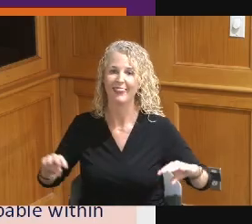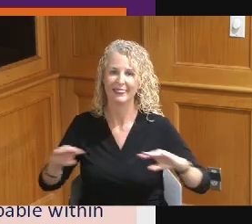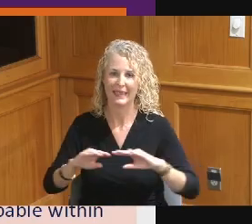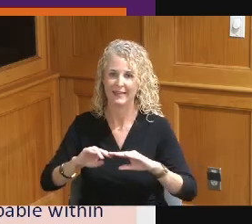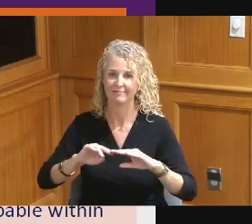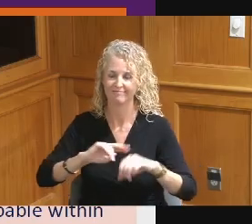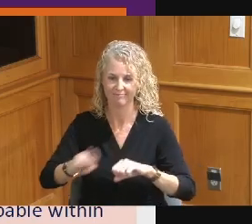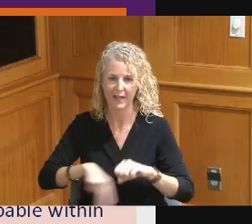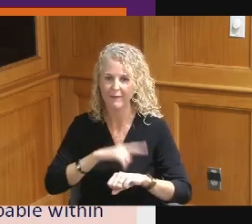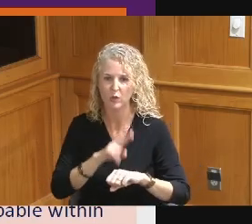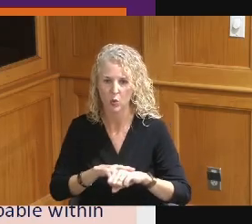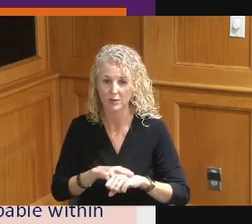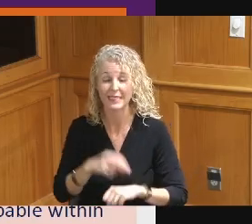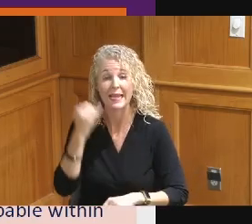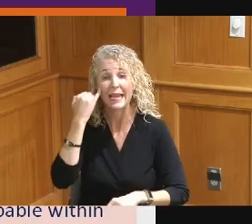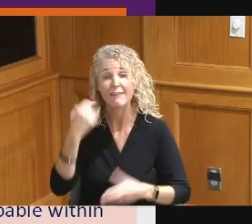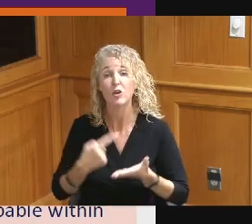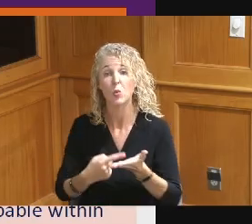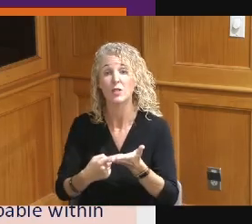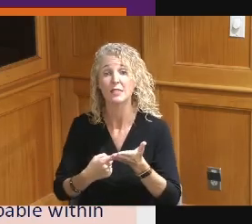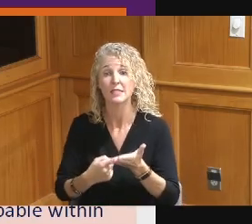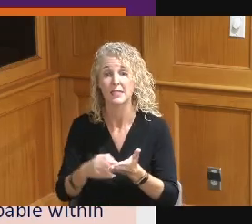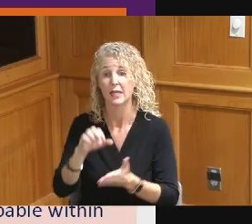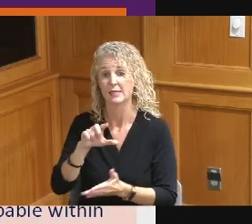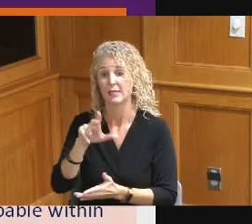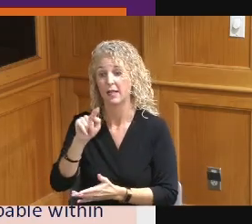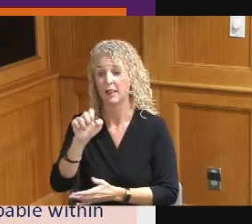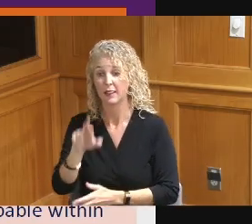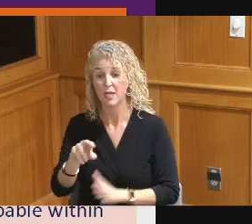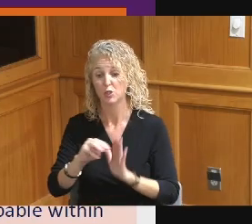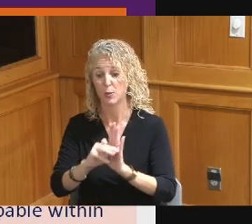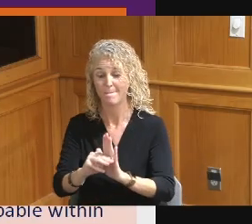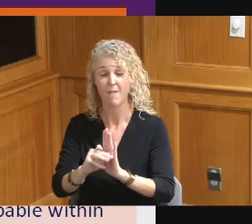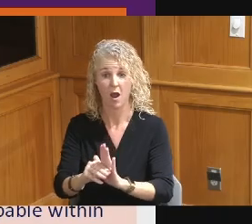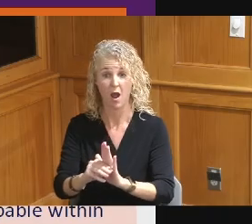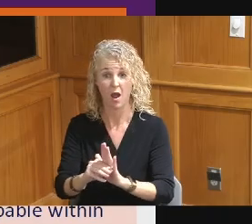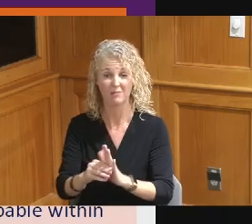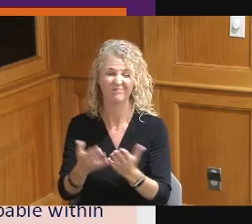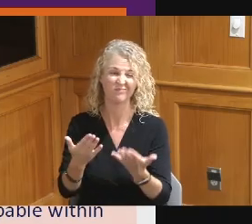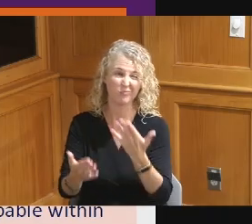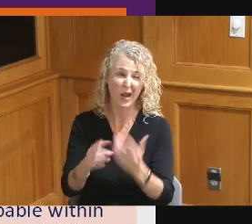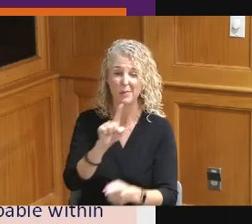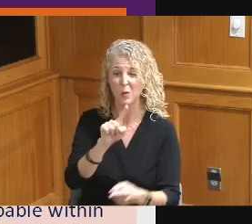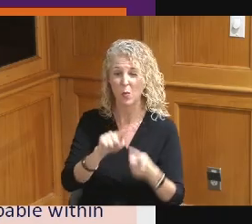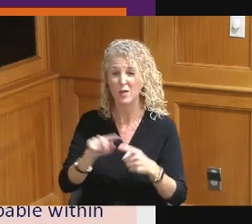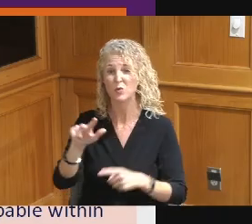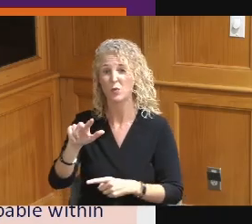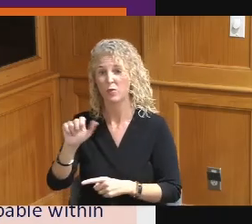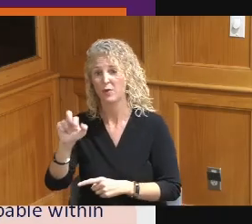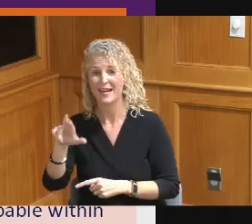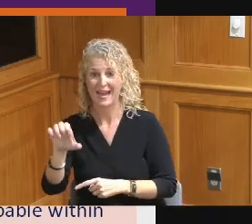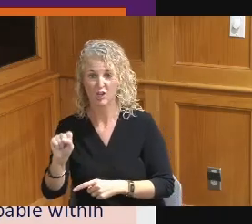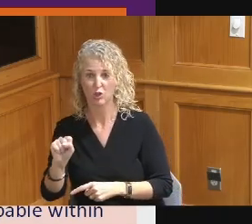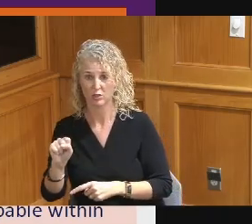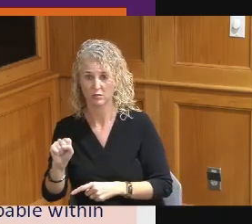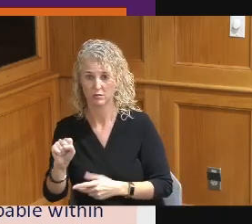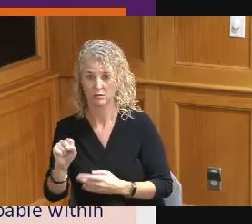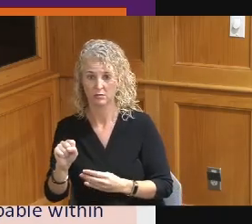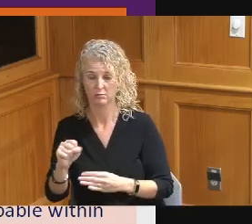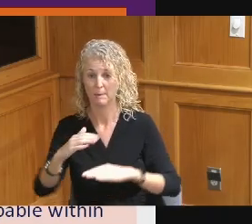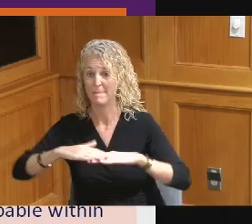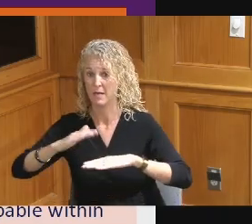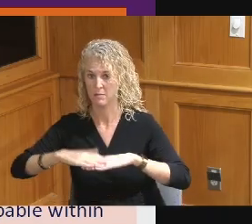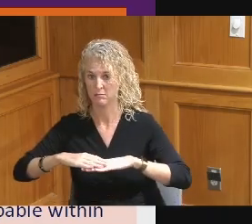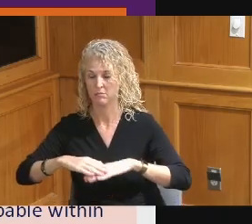the purposes of the clustered model, you have to have probably a 1.5 to 3 acres. And for this to